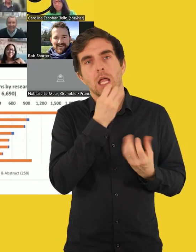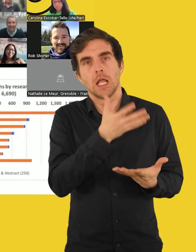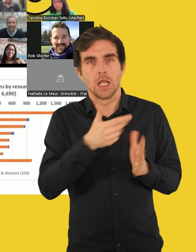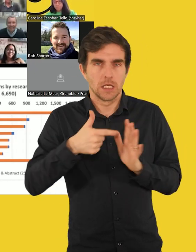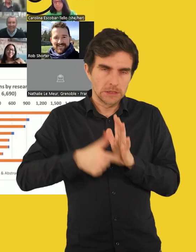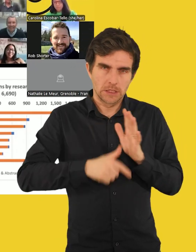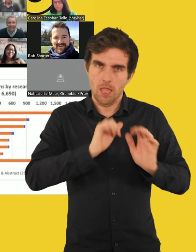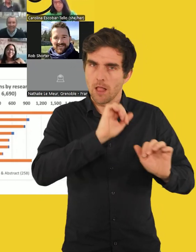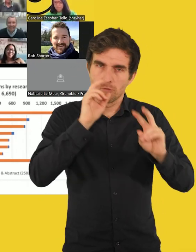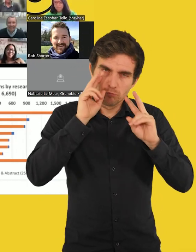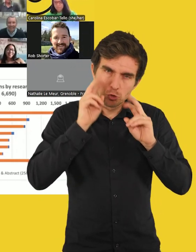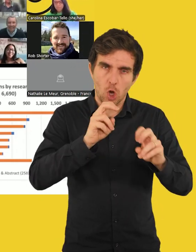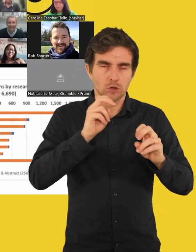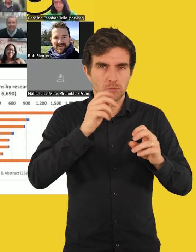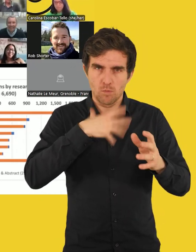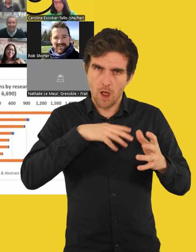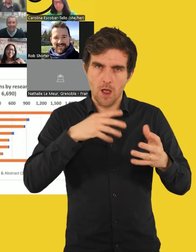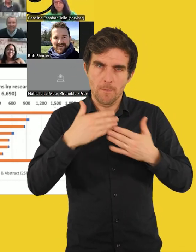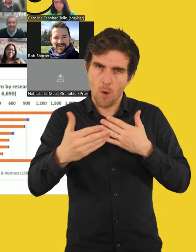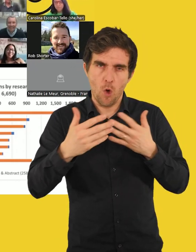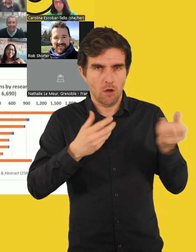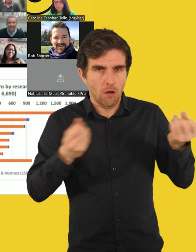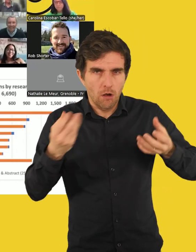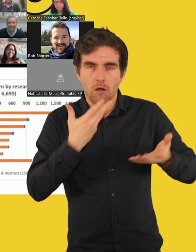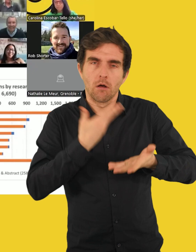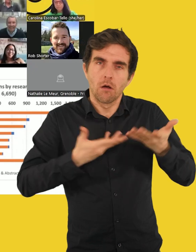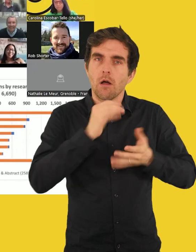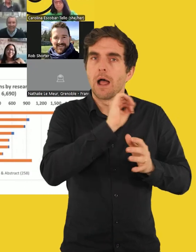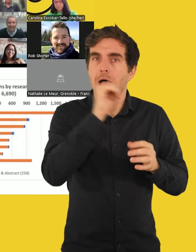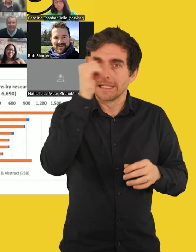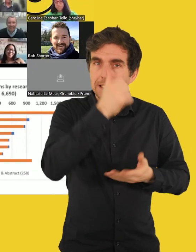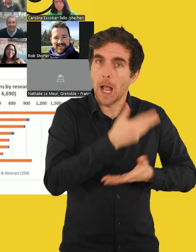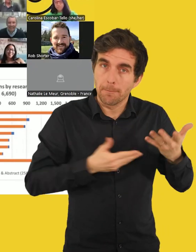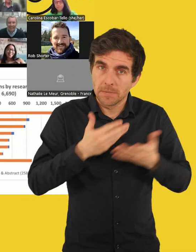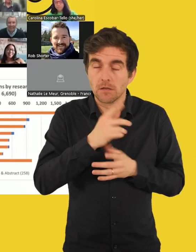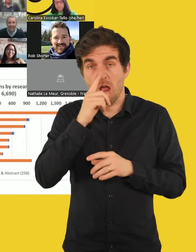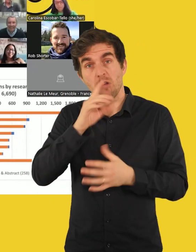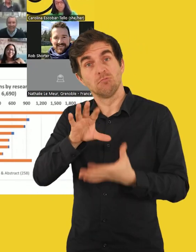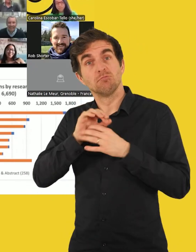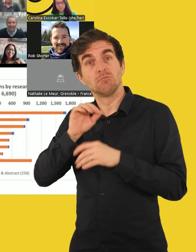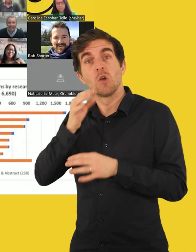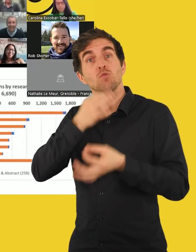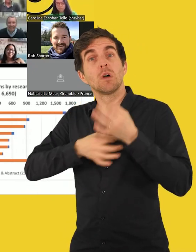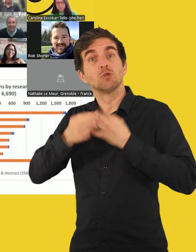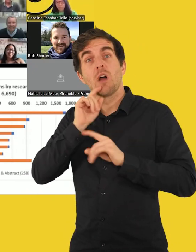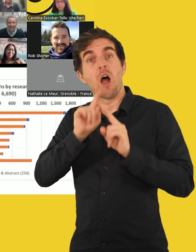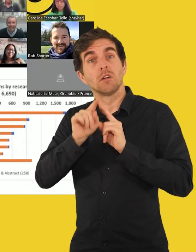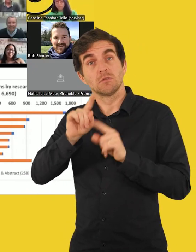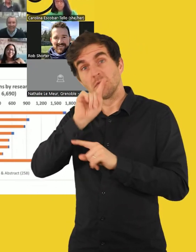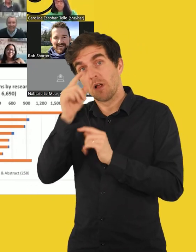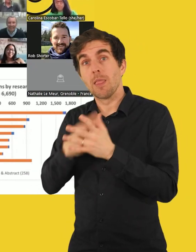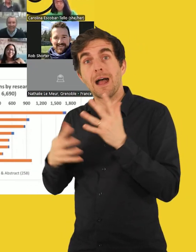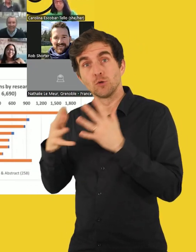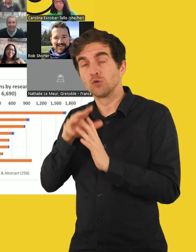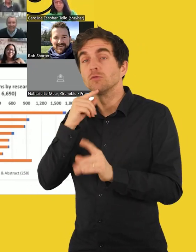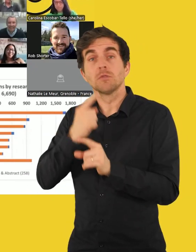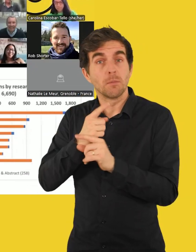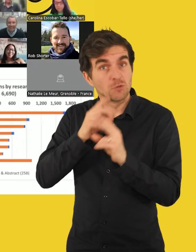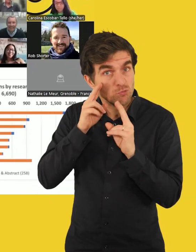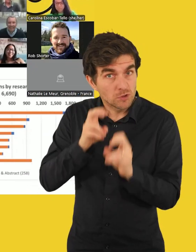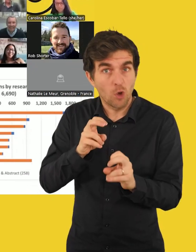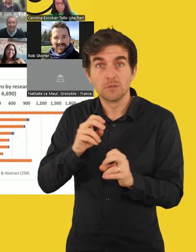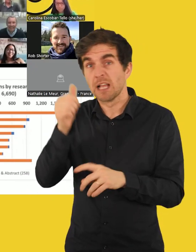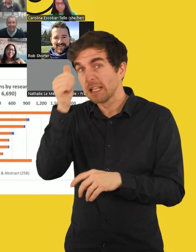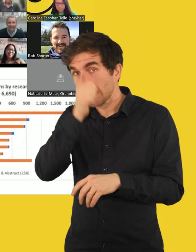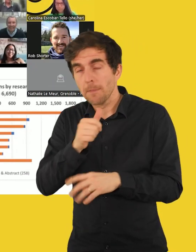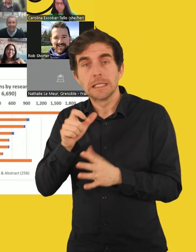Economics and deepening that research and bringing it into the academic conversation. You can join a Q&A later with Andrew if you want to talk